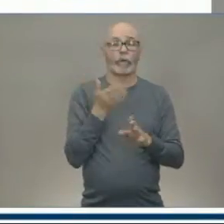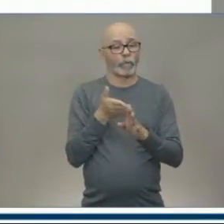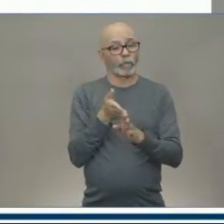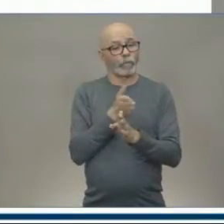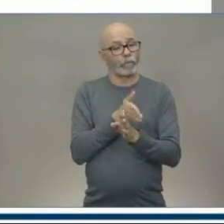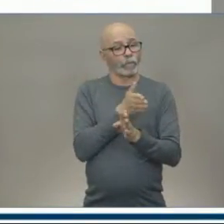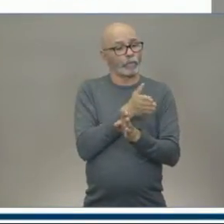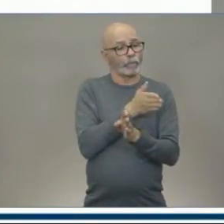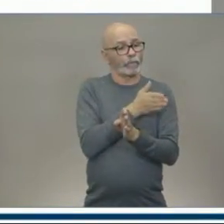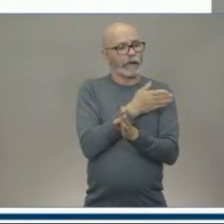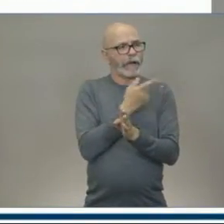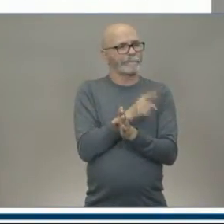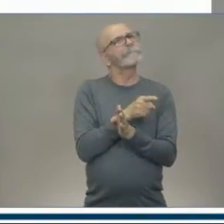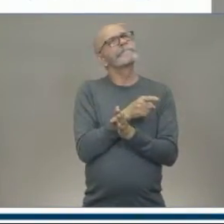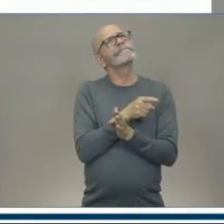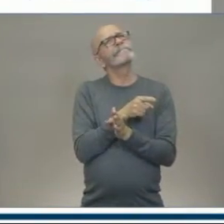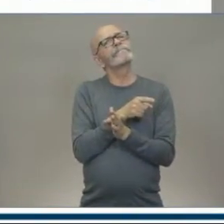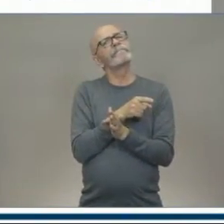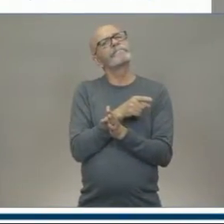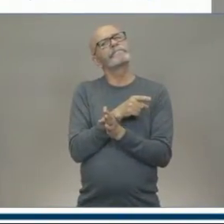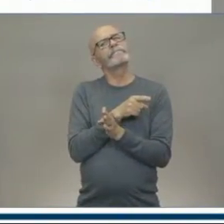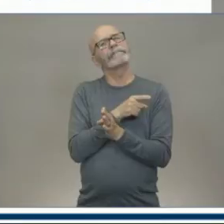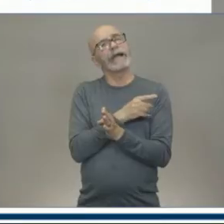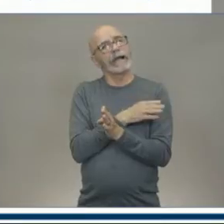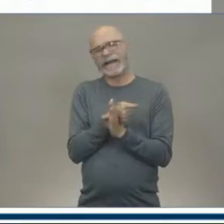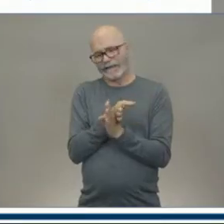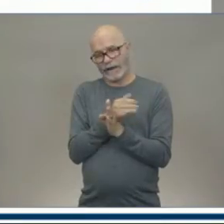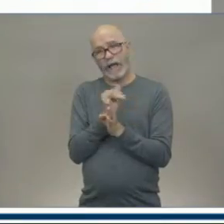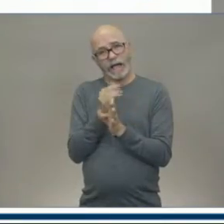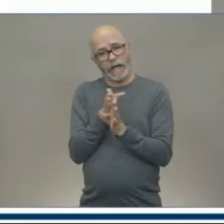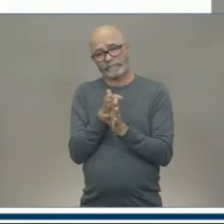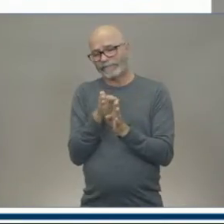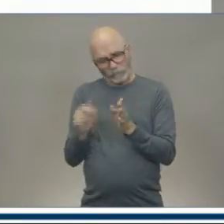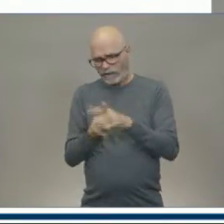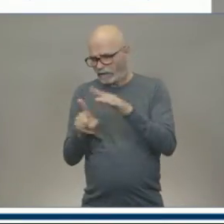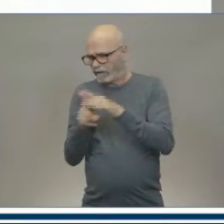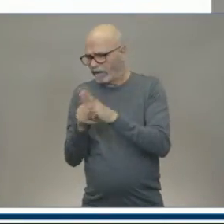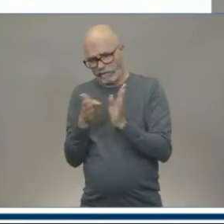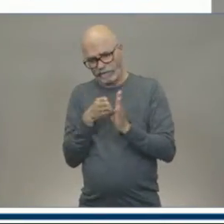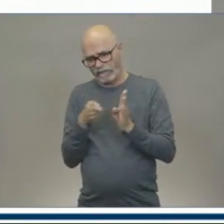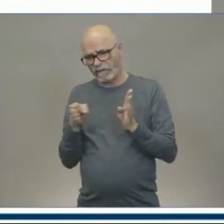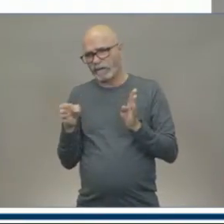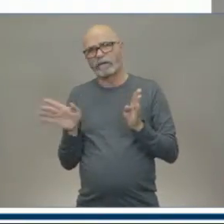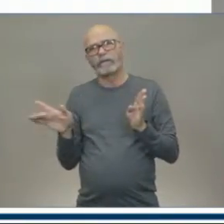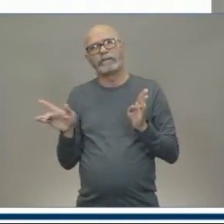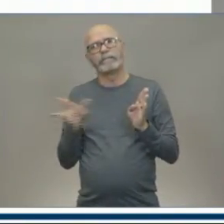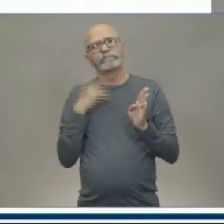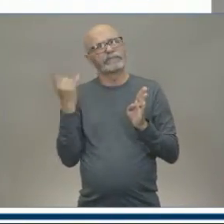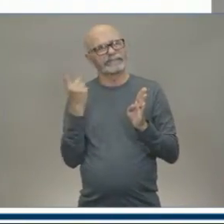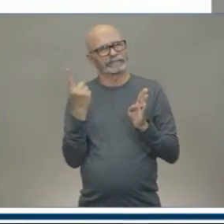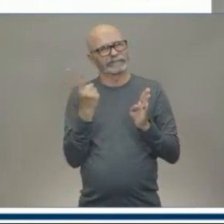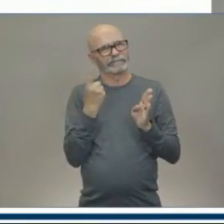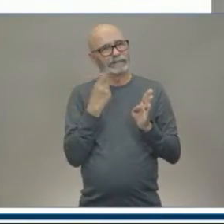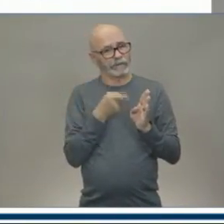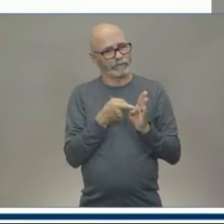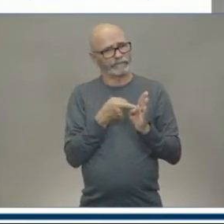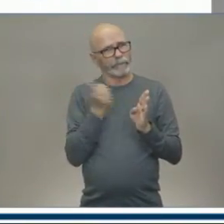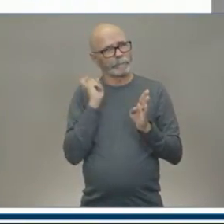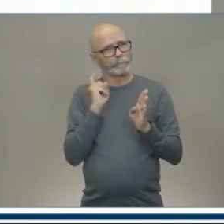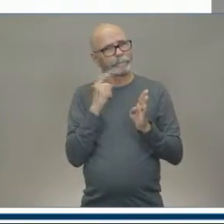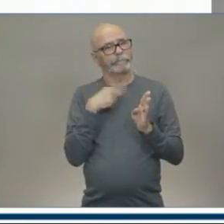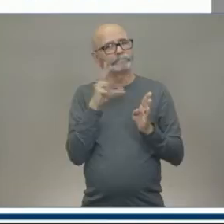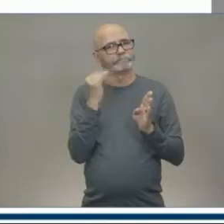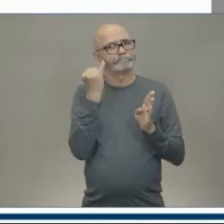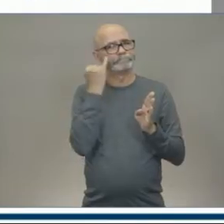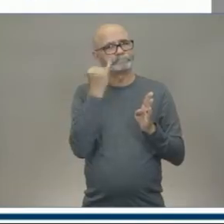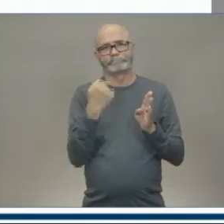now. We're not, but as I've said, a number of our cases now we're not sure where they got exposed, so we're not sure where ultimately